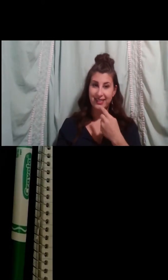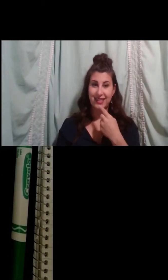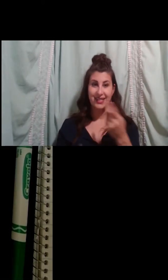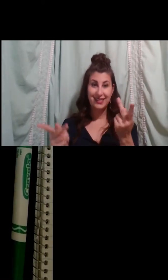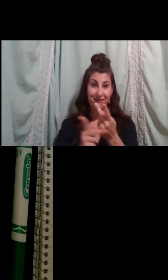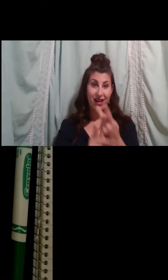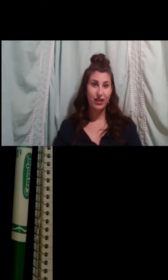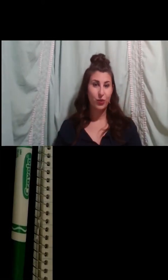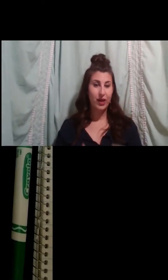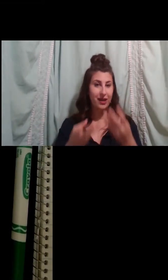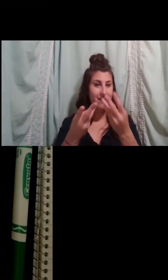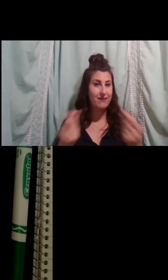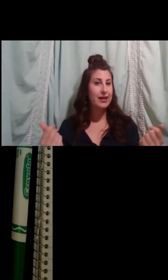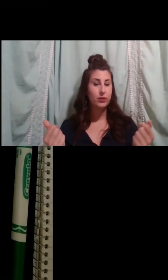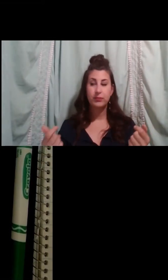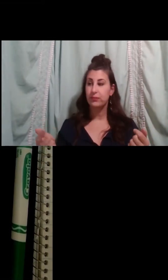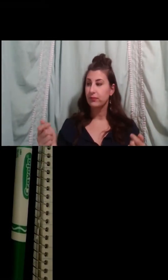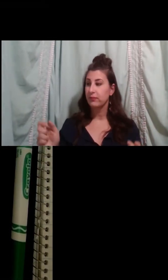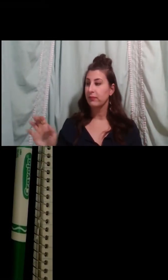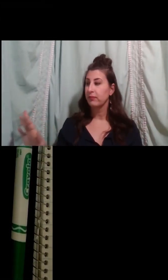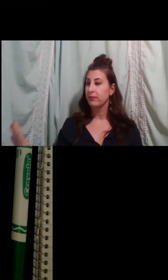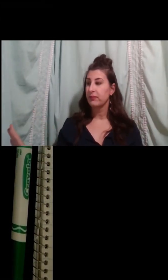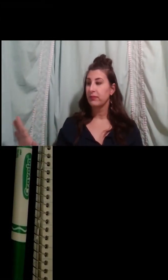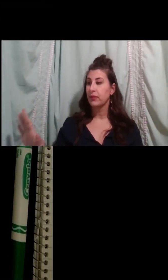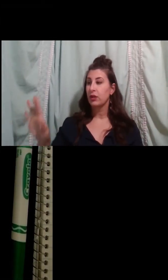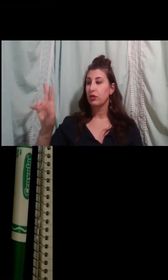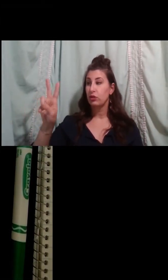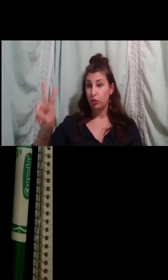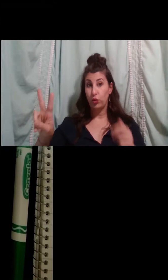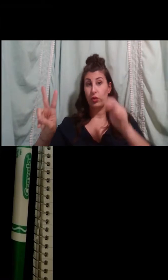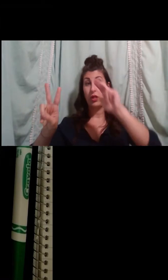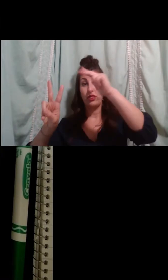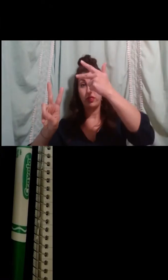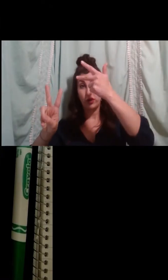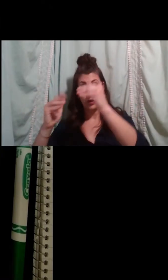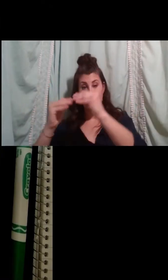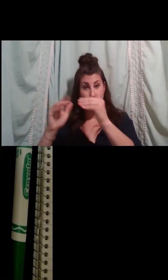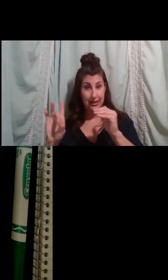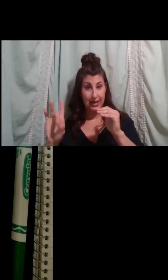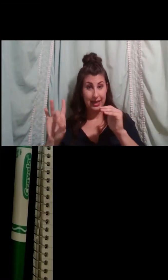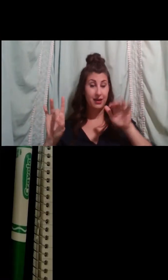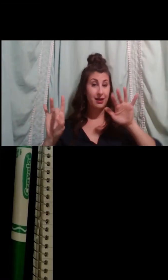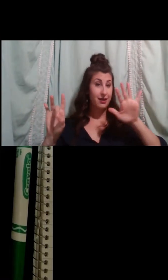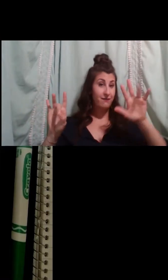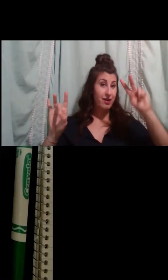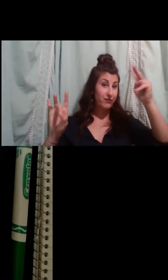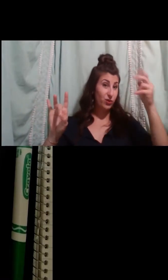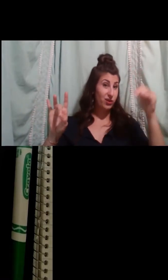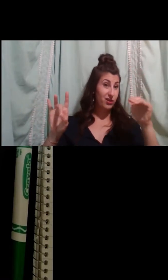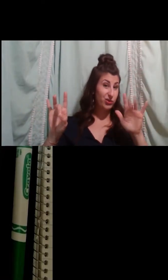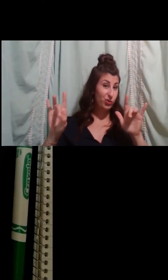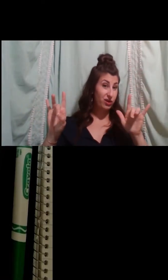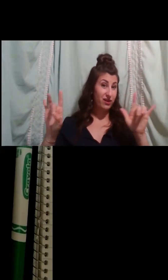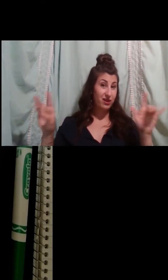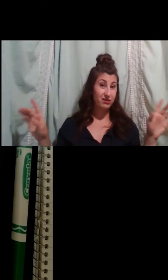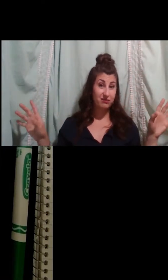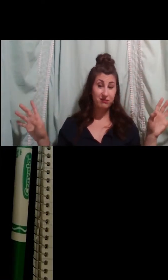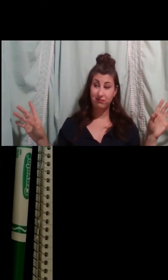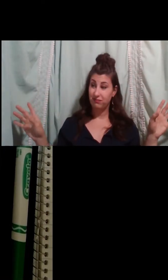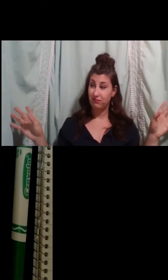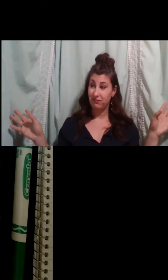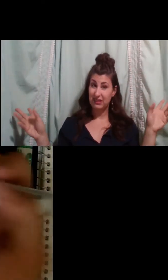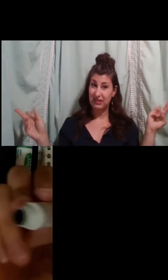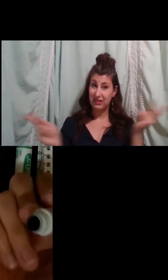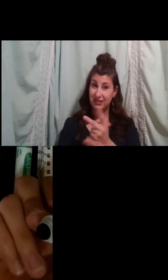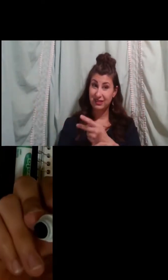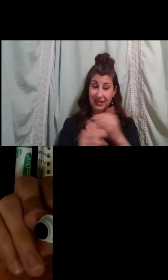evaluate. So 2 to the third is the same thing as 8 times 5 squared, which is 25, and that's equal to